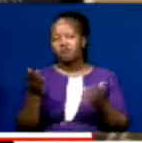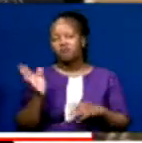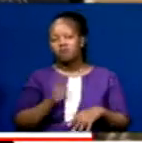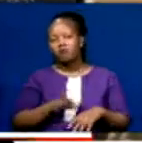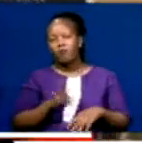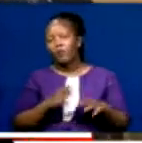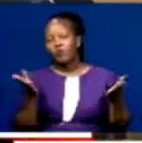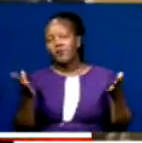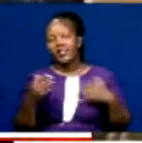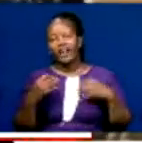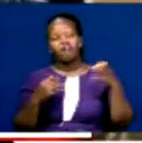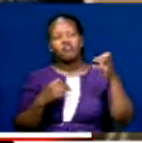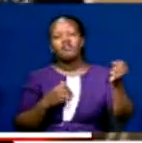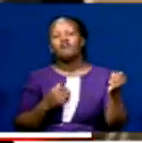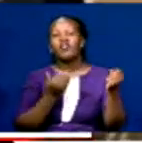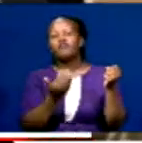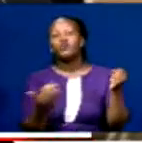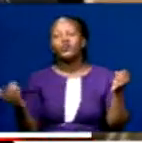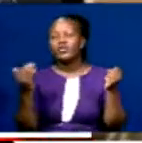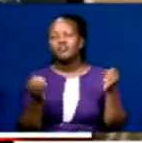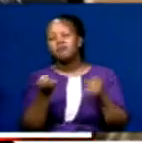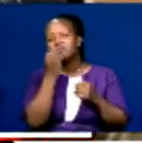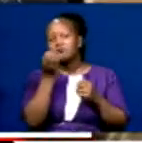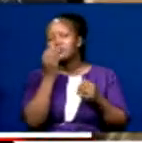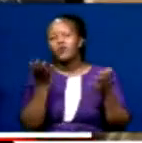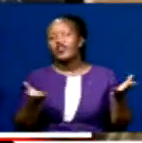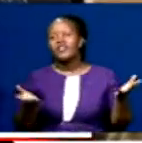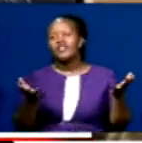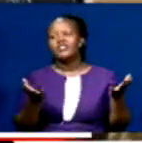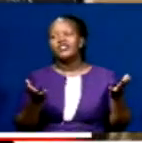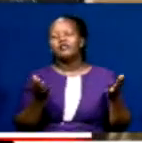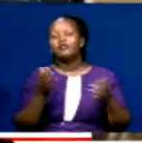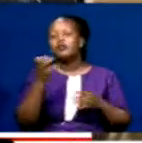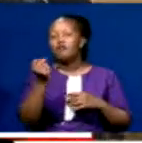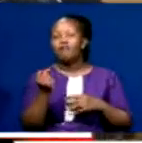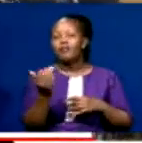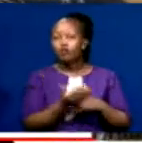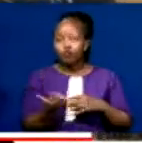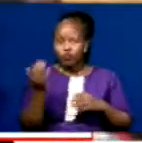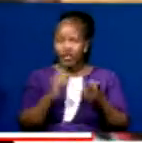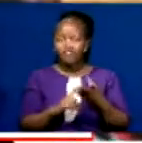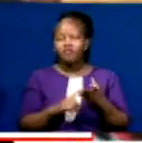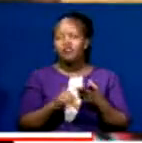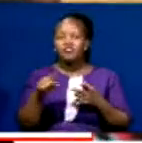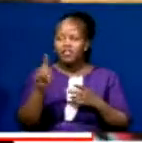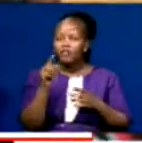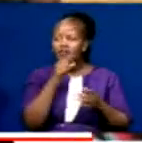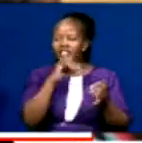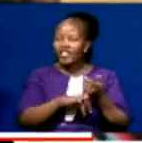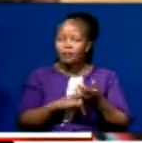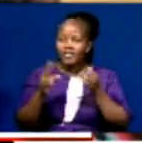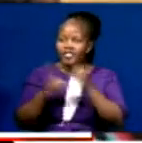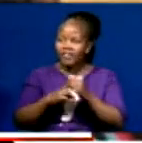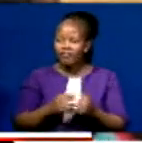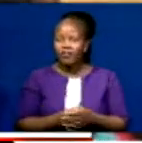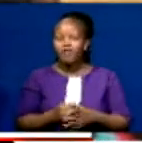watano na wanakula nusu unga na watoto watano na yeye na mzee ni watu saba. Hata machi kupata ni